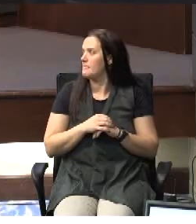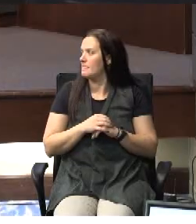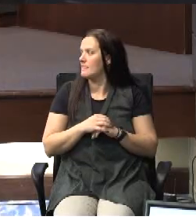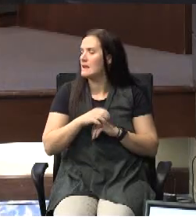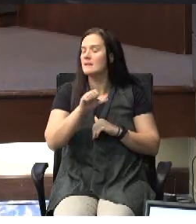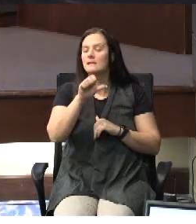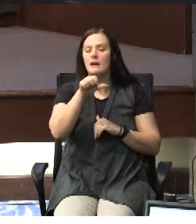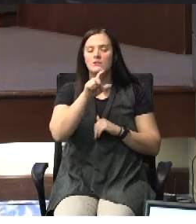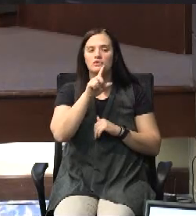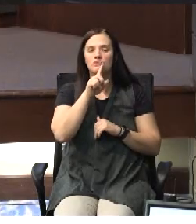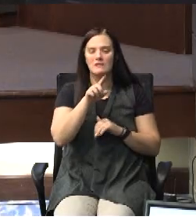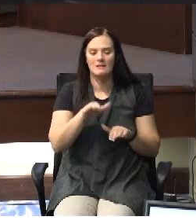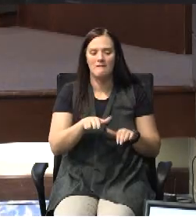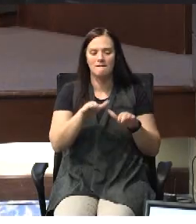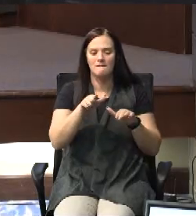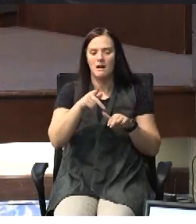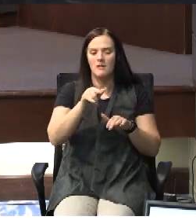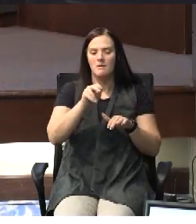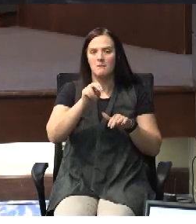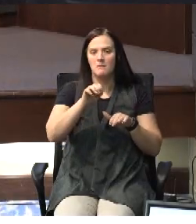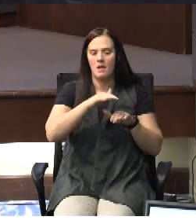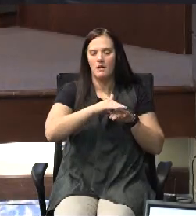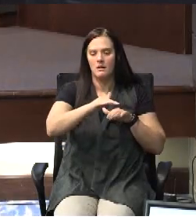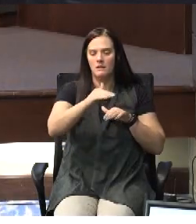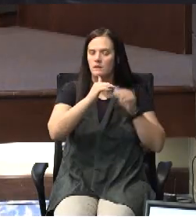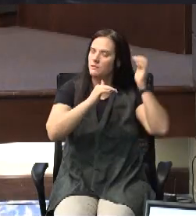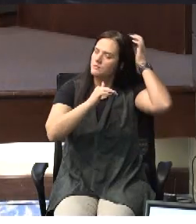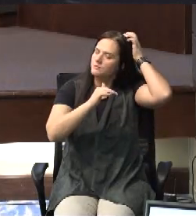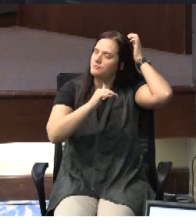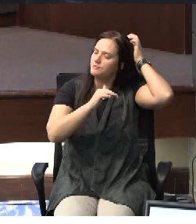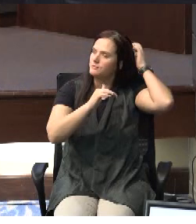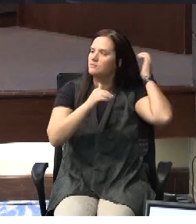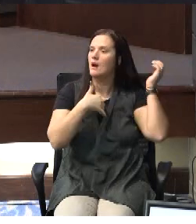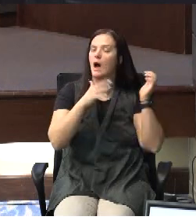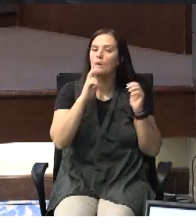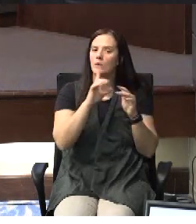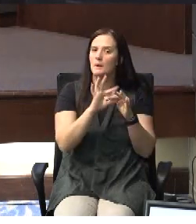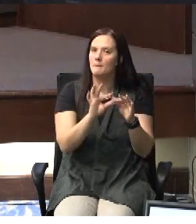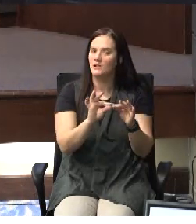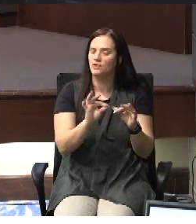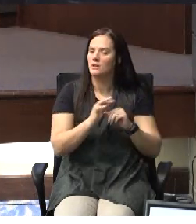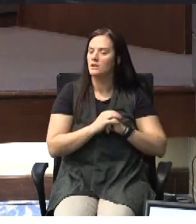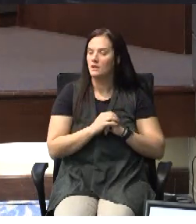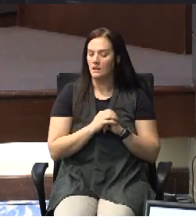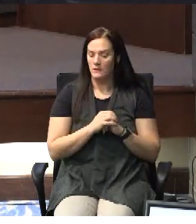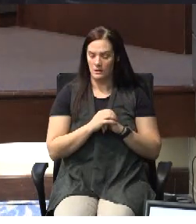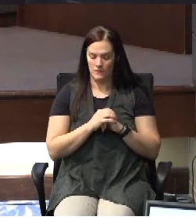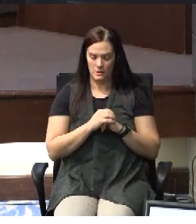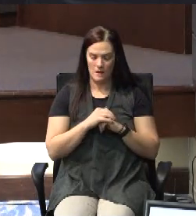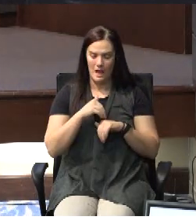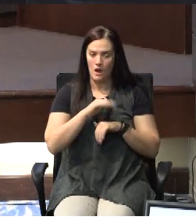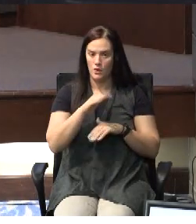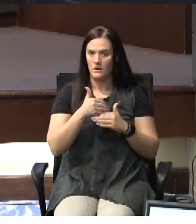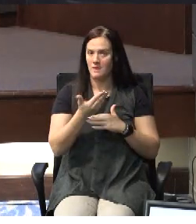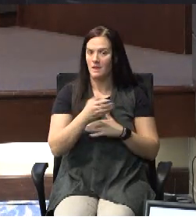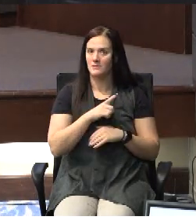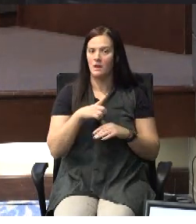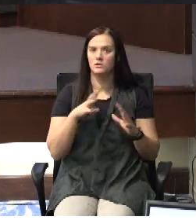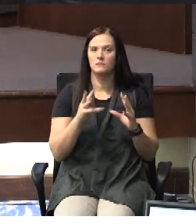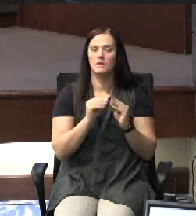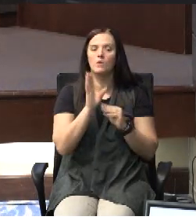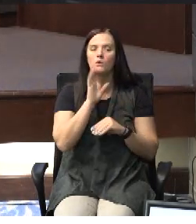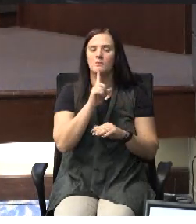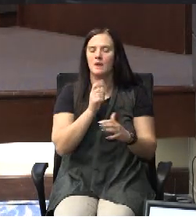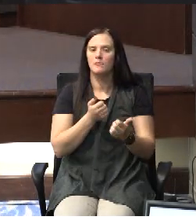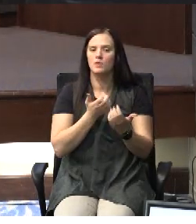Yeah, so there's a floodplain along there, and I would mention at your next council meeting there will be